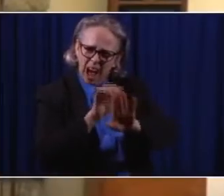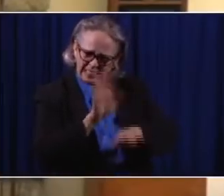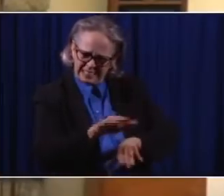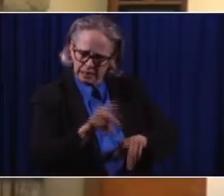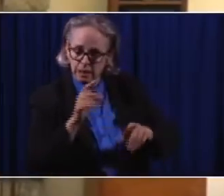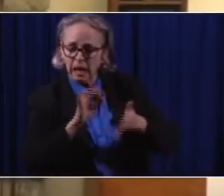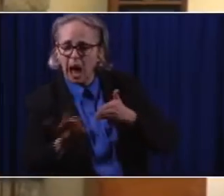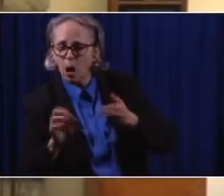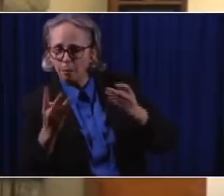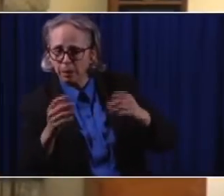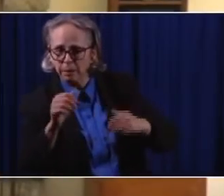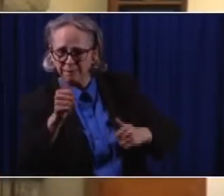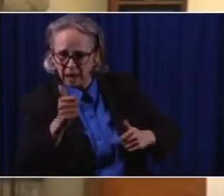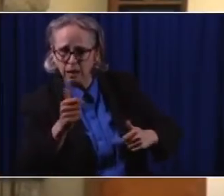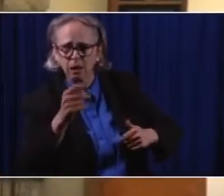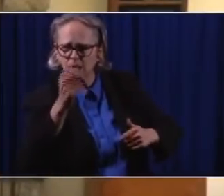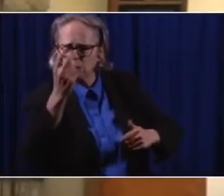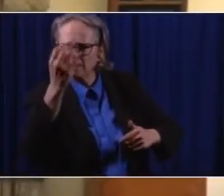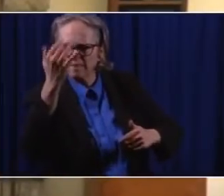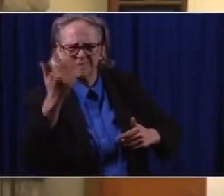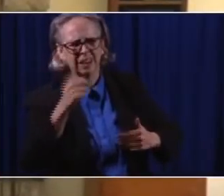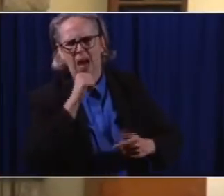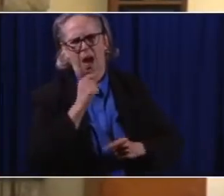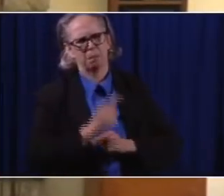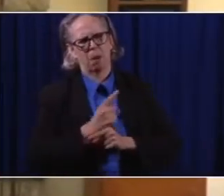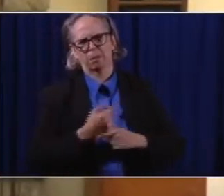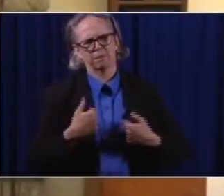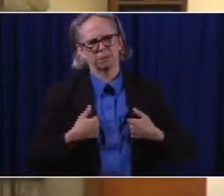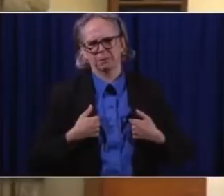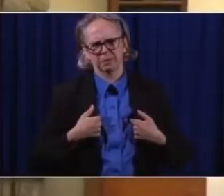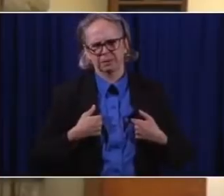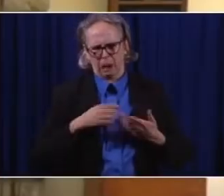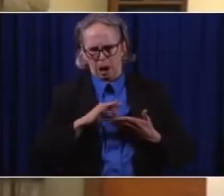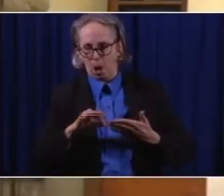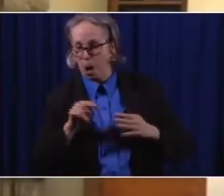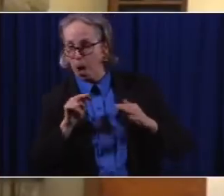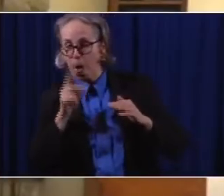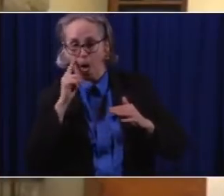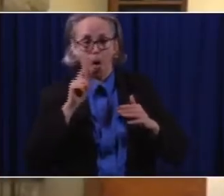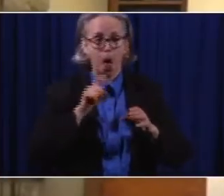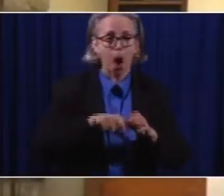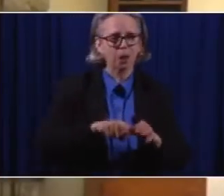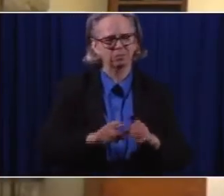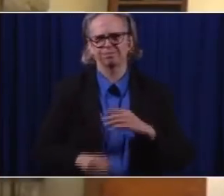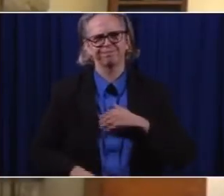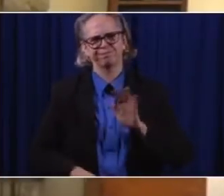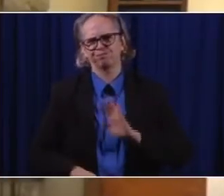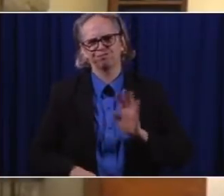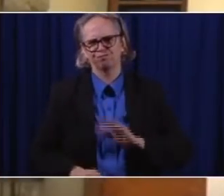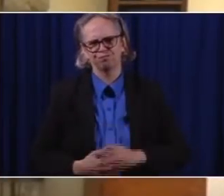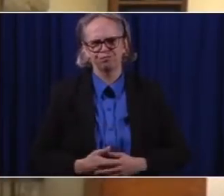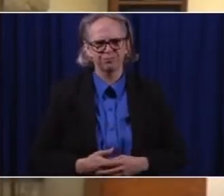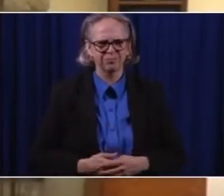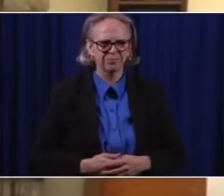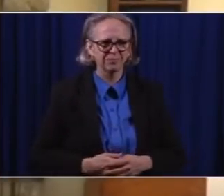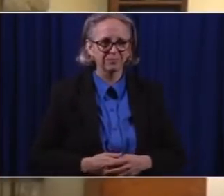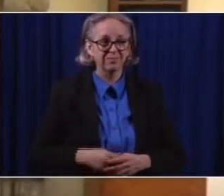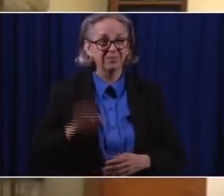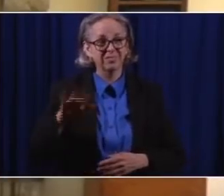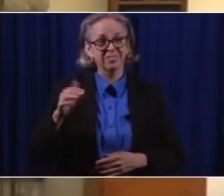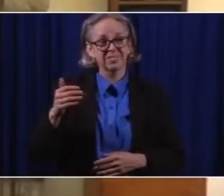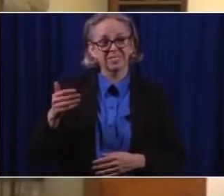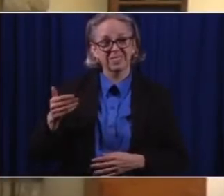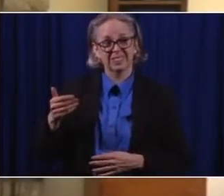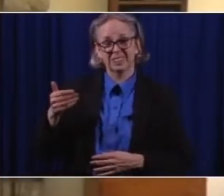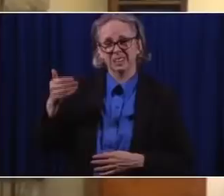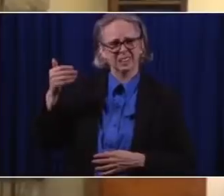do that, and we shouldn't do that. So a lot of, going back to, previous Alex's question, previous